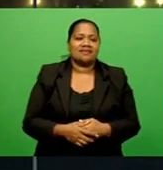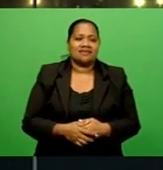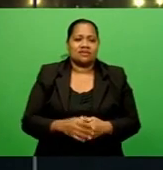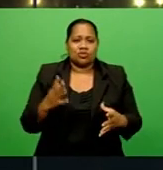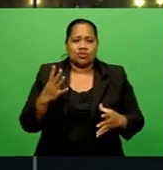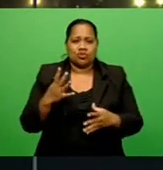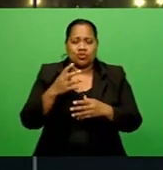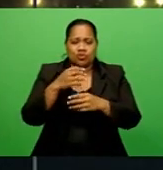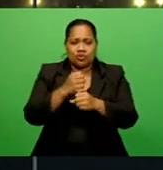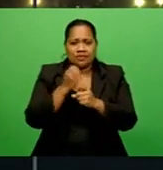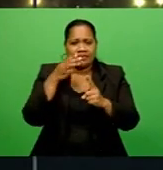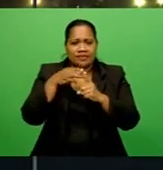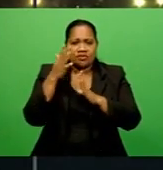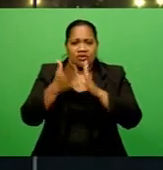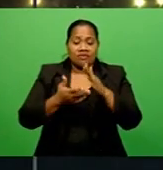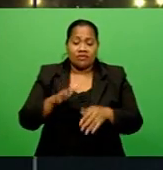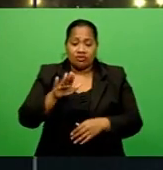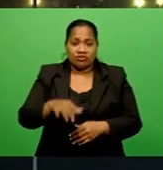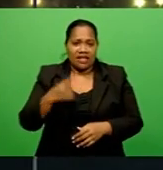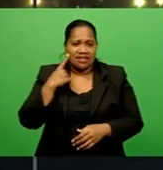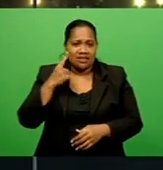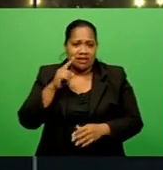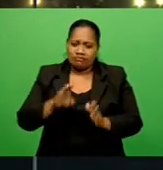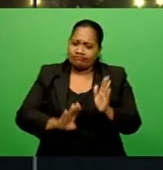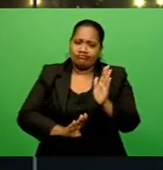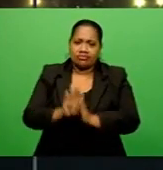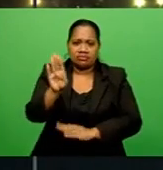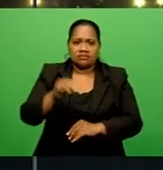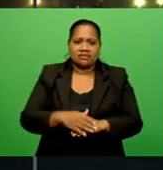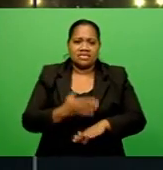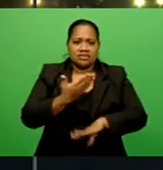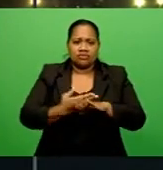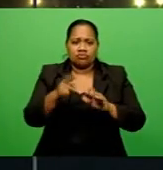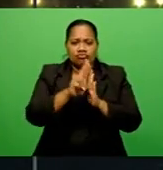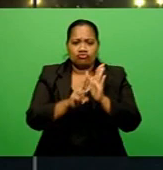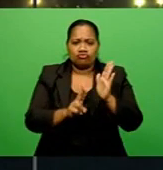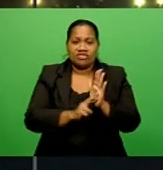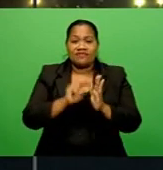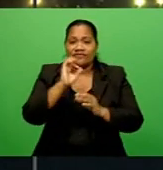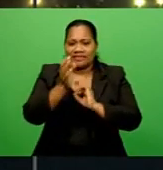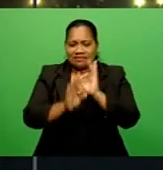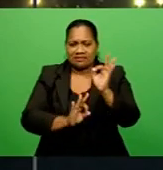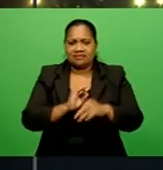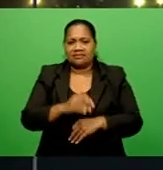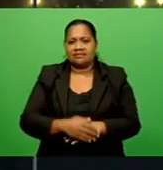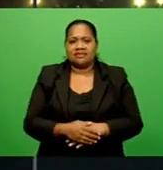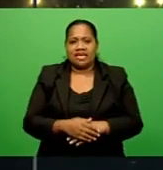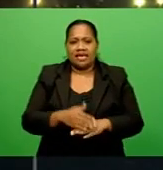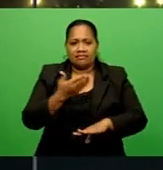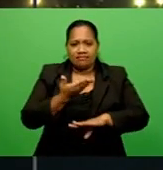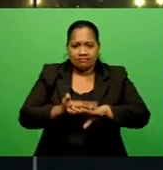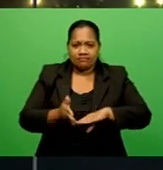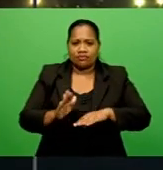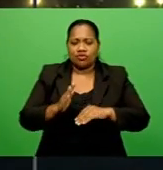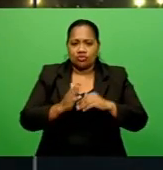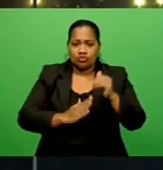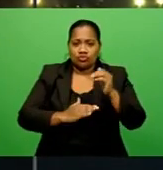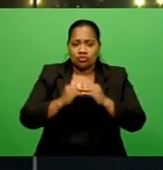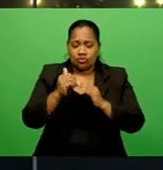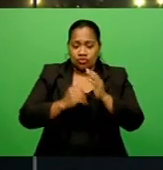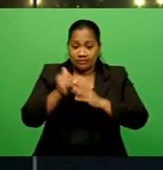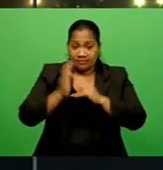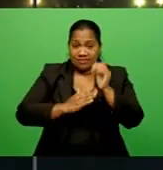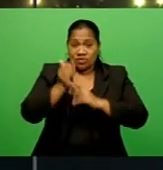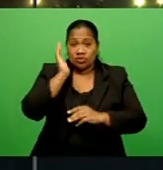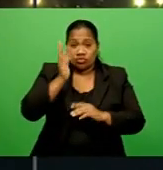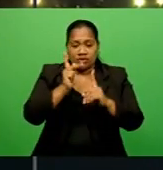Recapping our main stories, child neglect on the rise. New regulations to govern festivals and rebuilding schools remains a